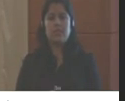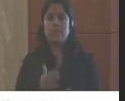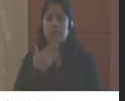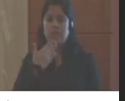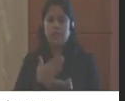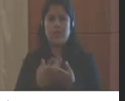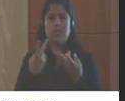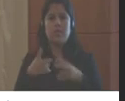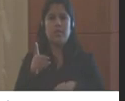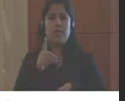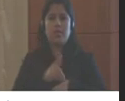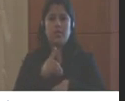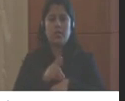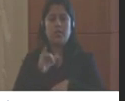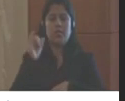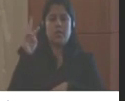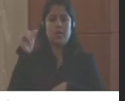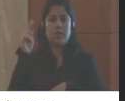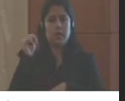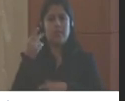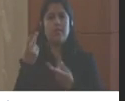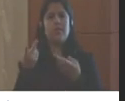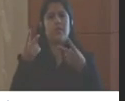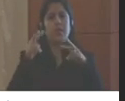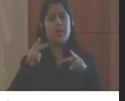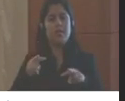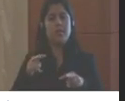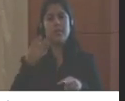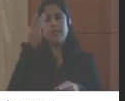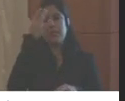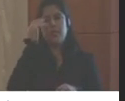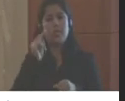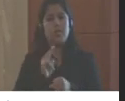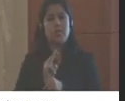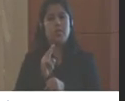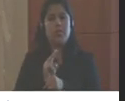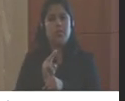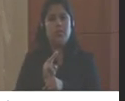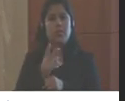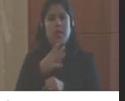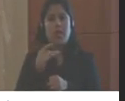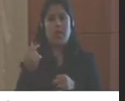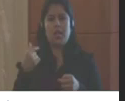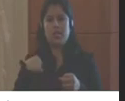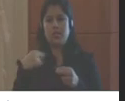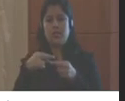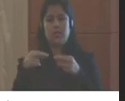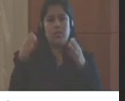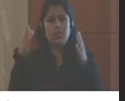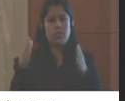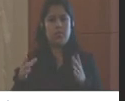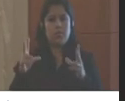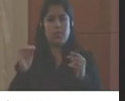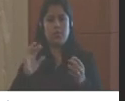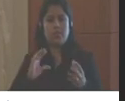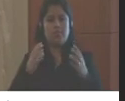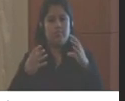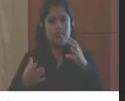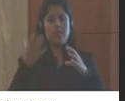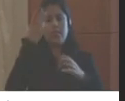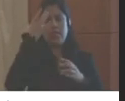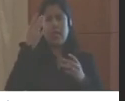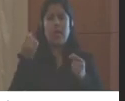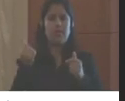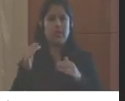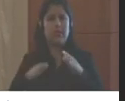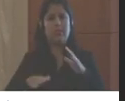Very well. I would also like to thank Dr. Carlos Ivan also for the very efficient use of this non-renewable natural